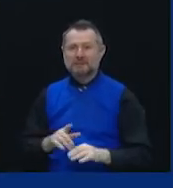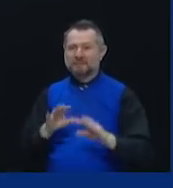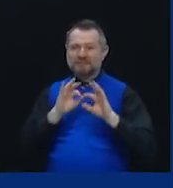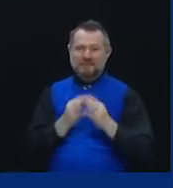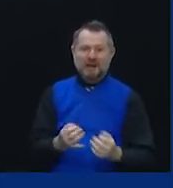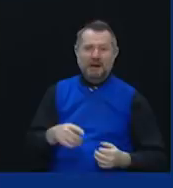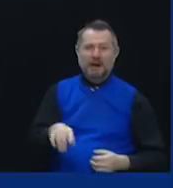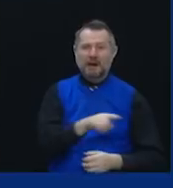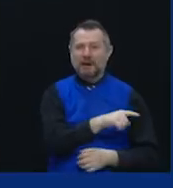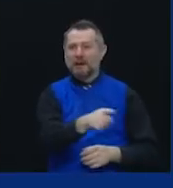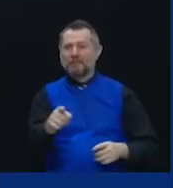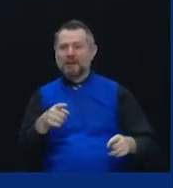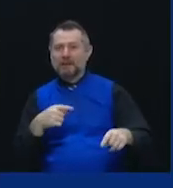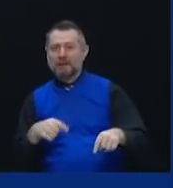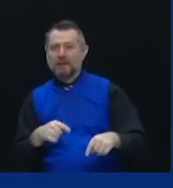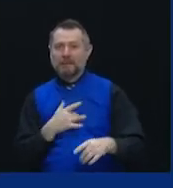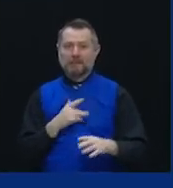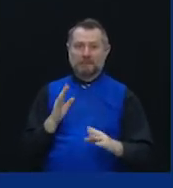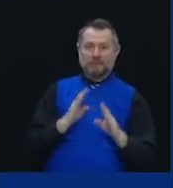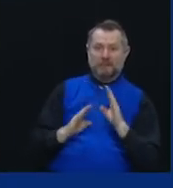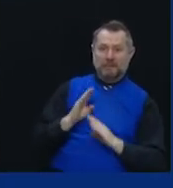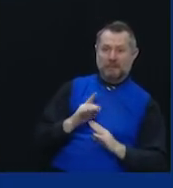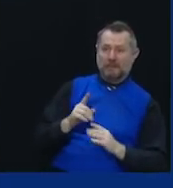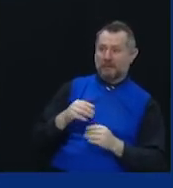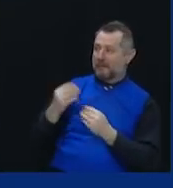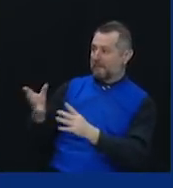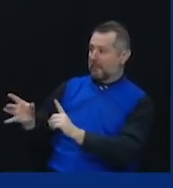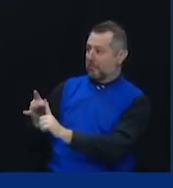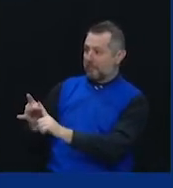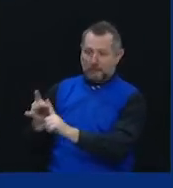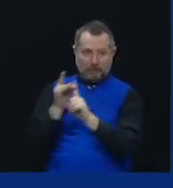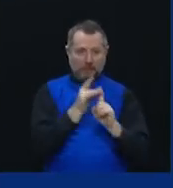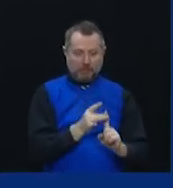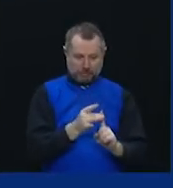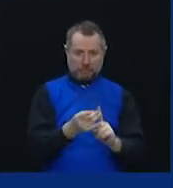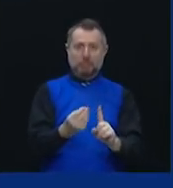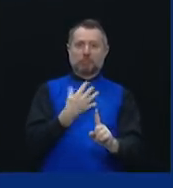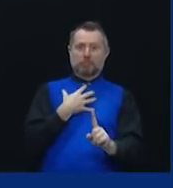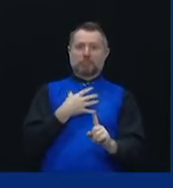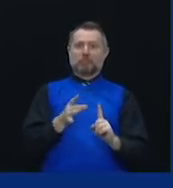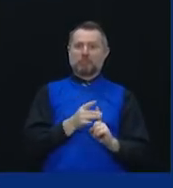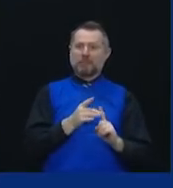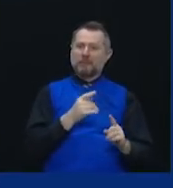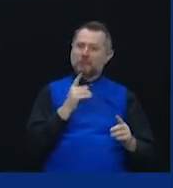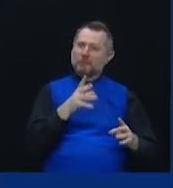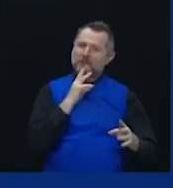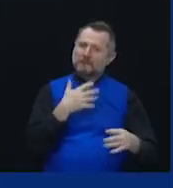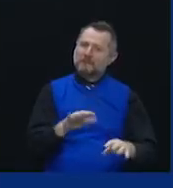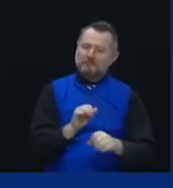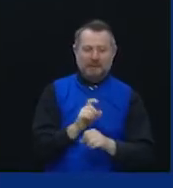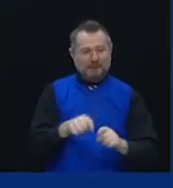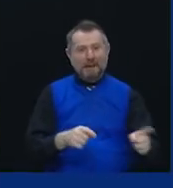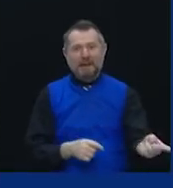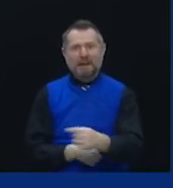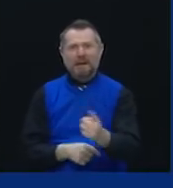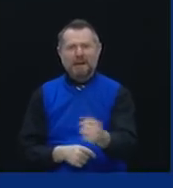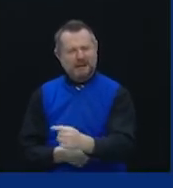is frightened that you're going to infect them. We need you to go to work. That